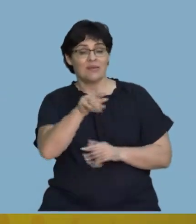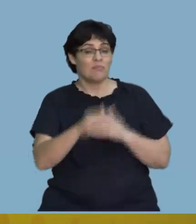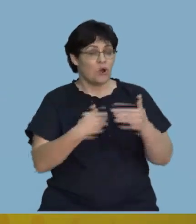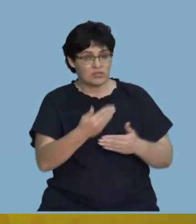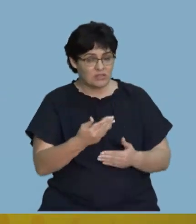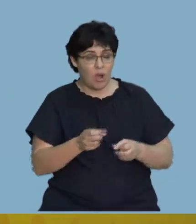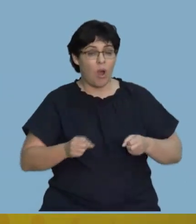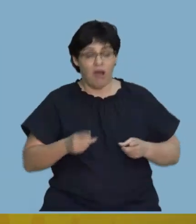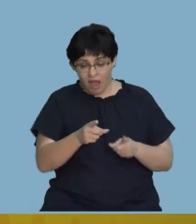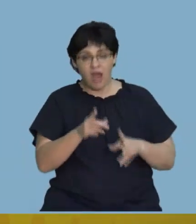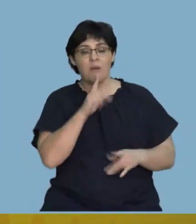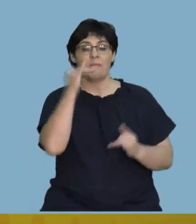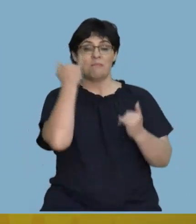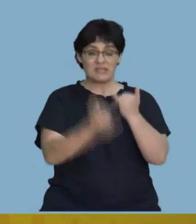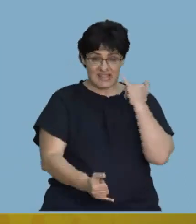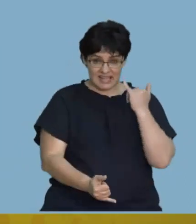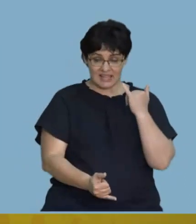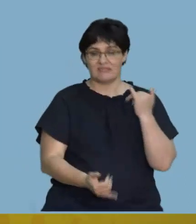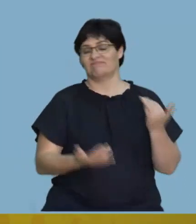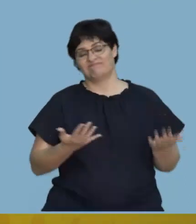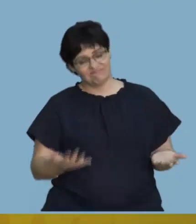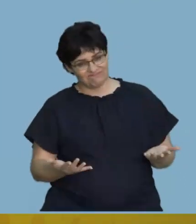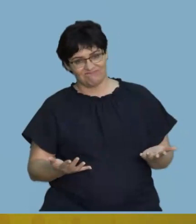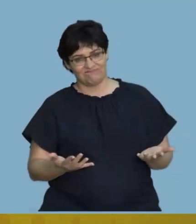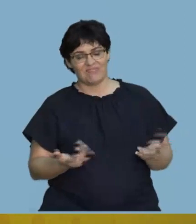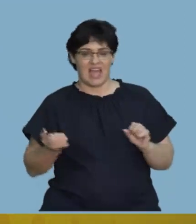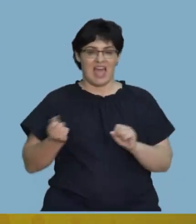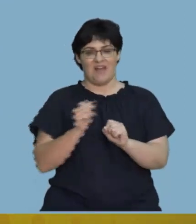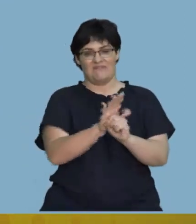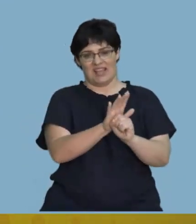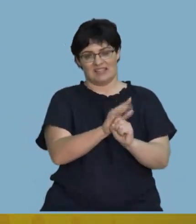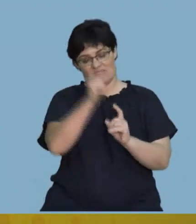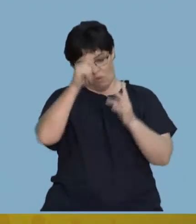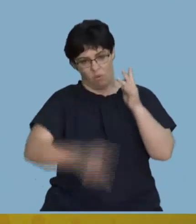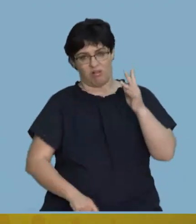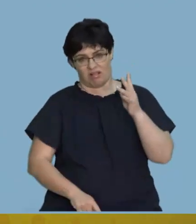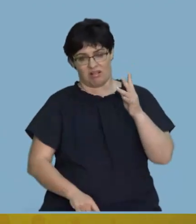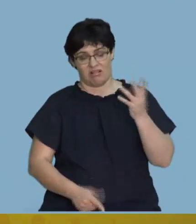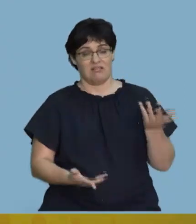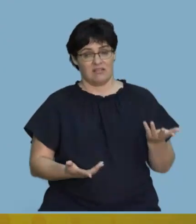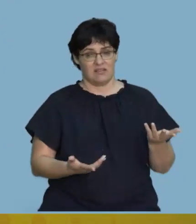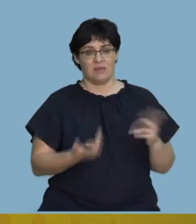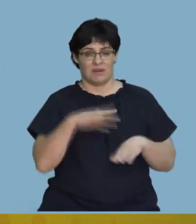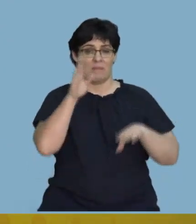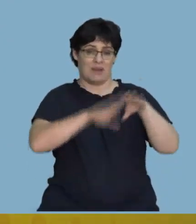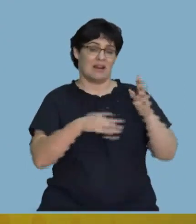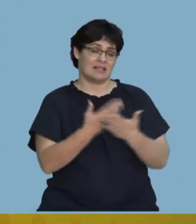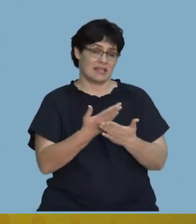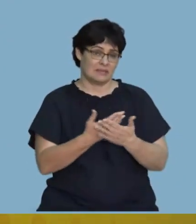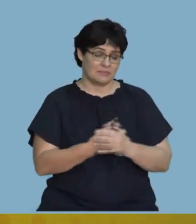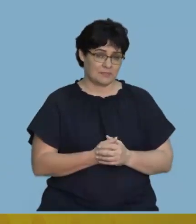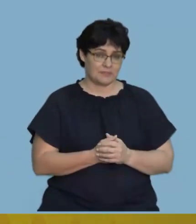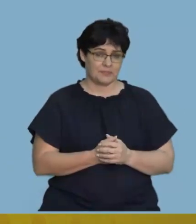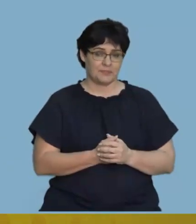are if you make a mistake, then you know it kind of affects everything else, and you may be penalized for that. So from